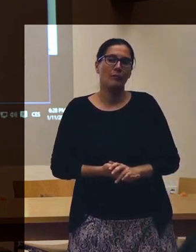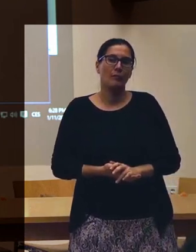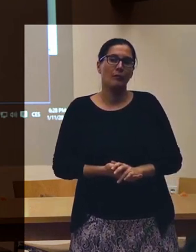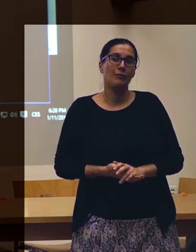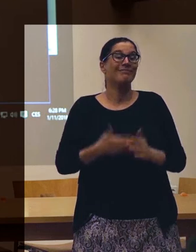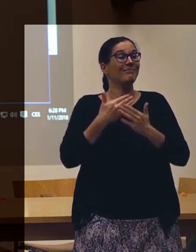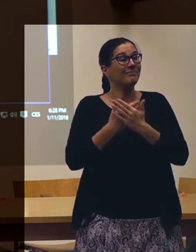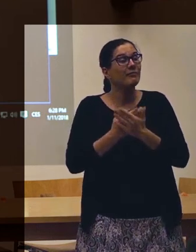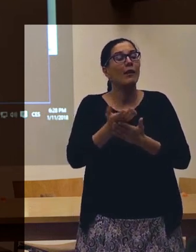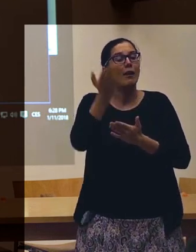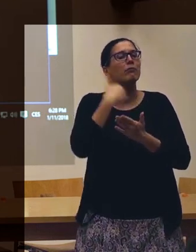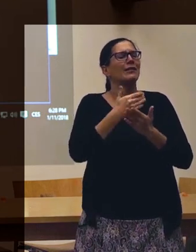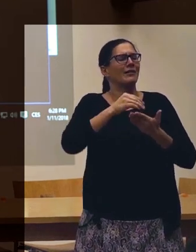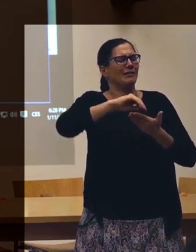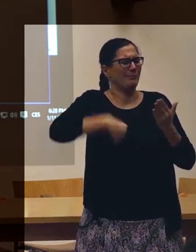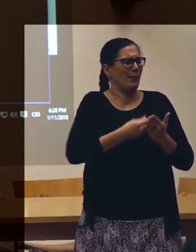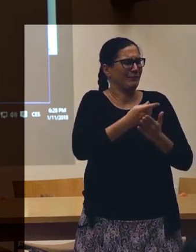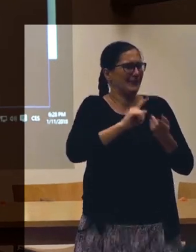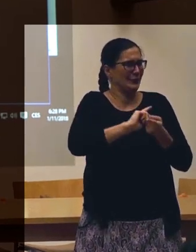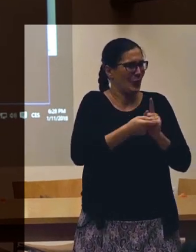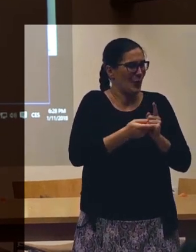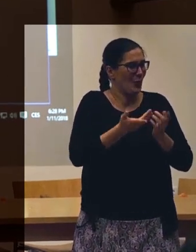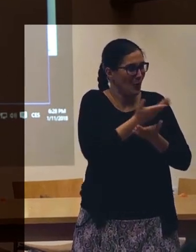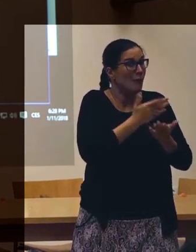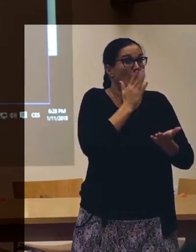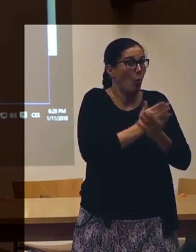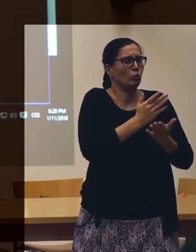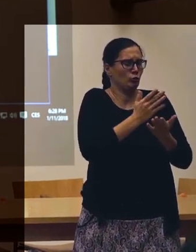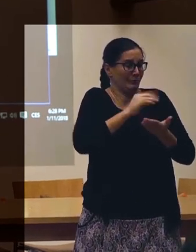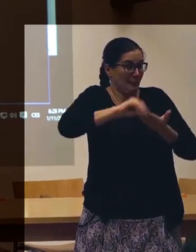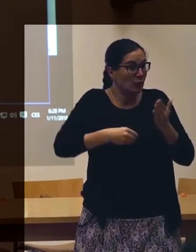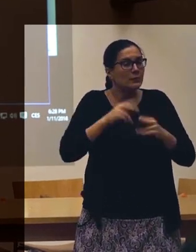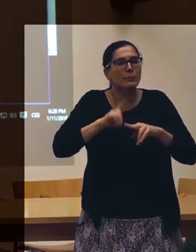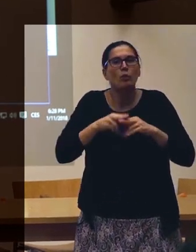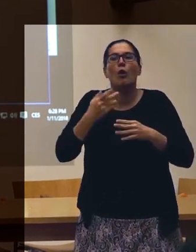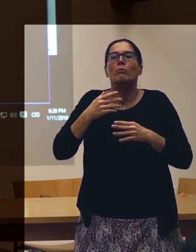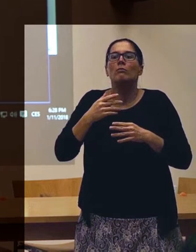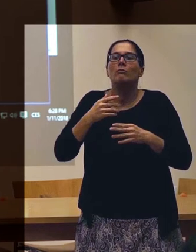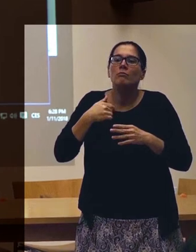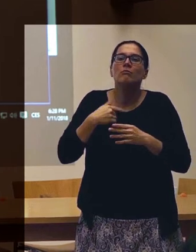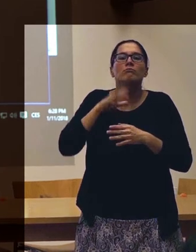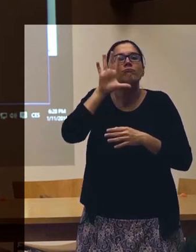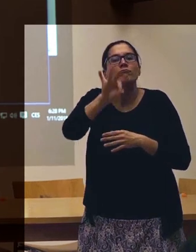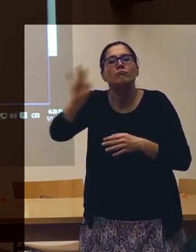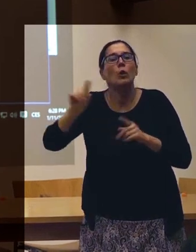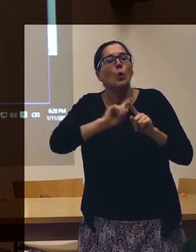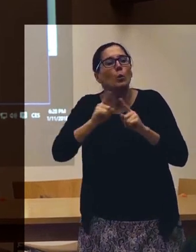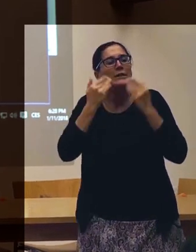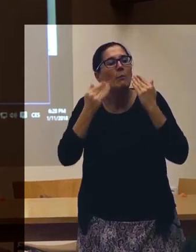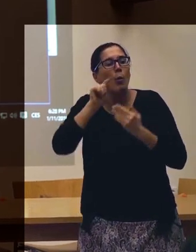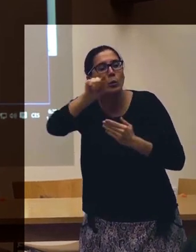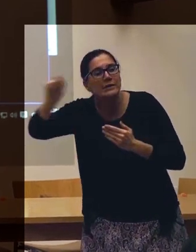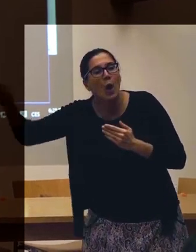the when we're doing conferences or just we're doing a lot of open things such as discussions,